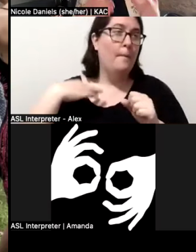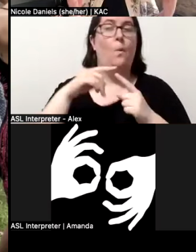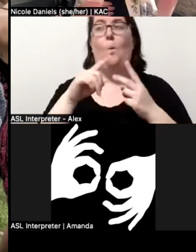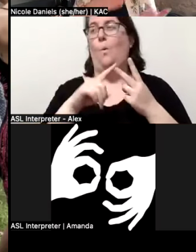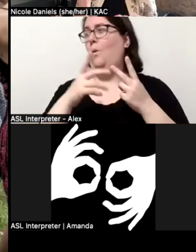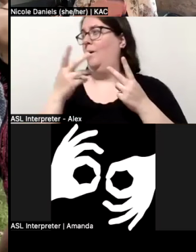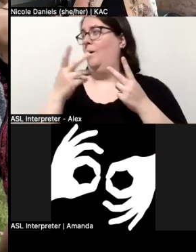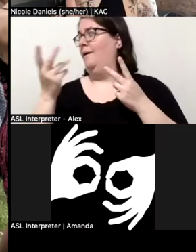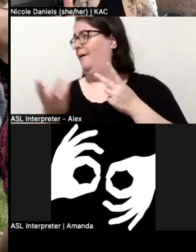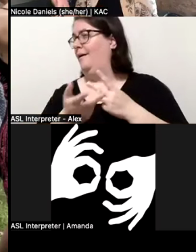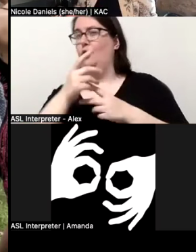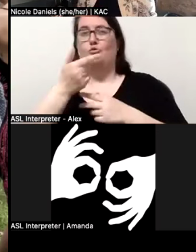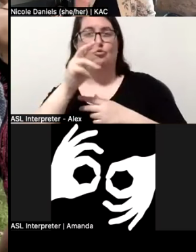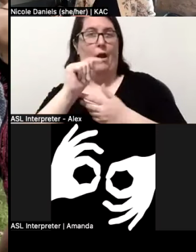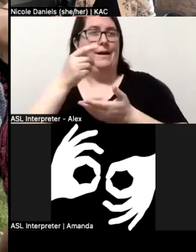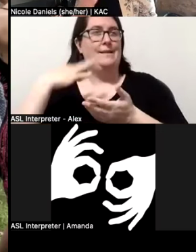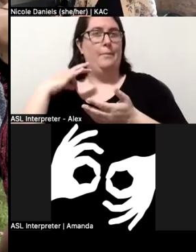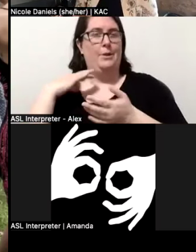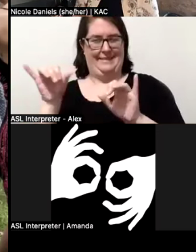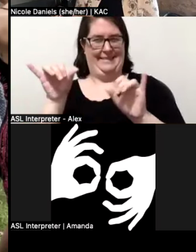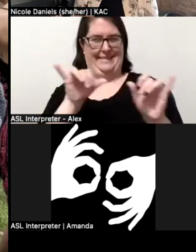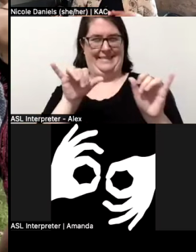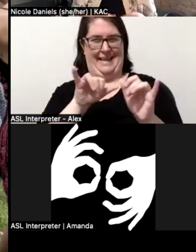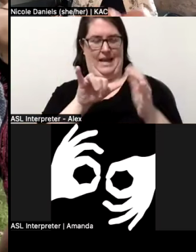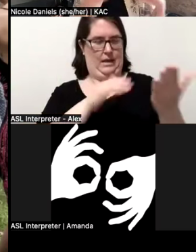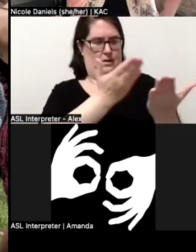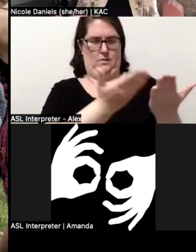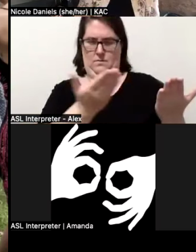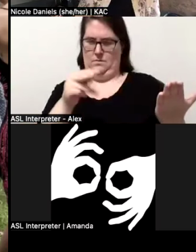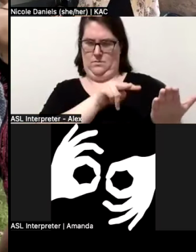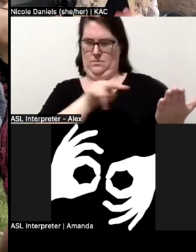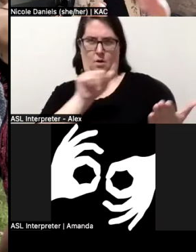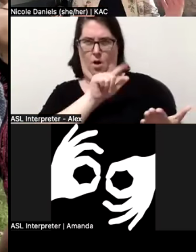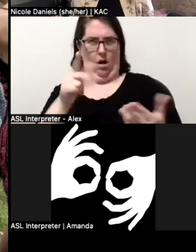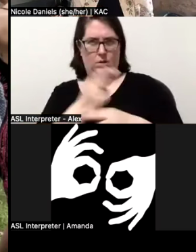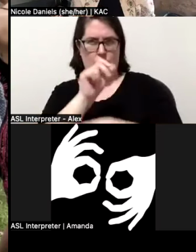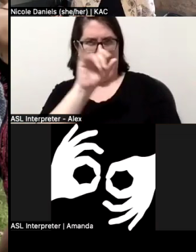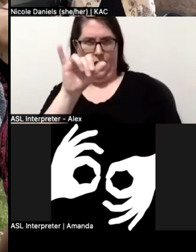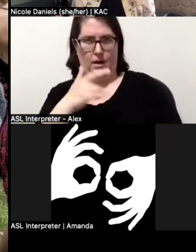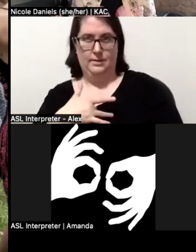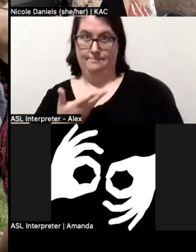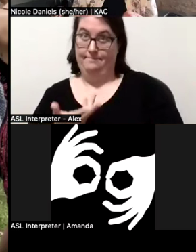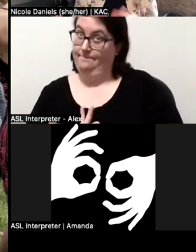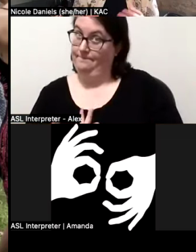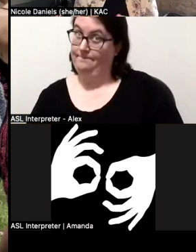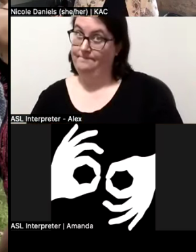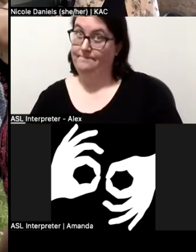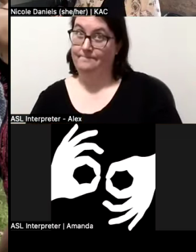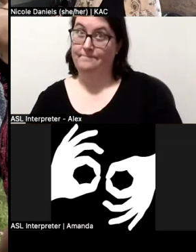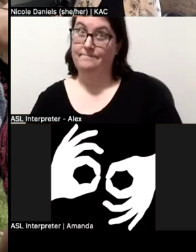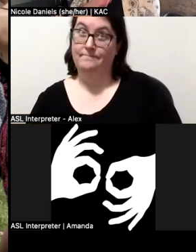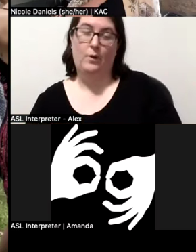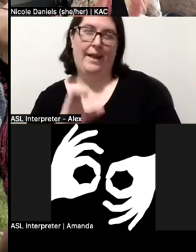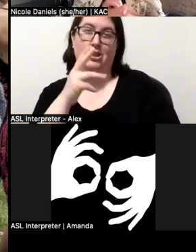that sometimes you'll see similar written materials coming through if everyone has kind of used an LLM like